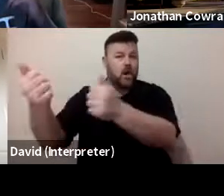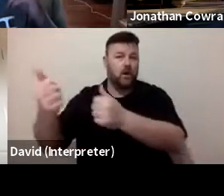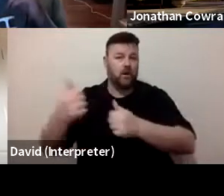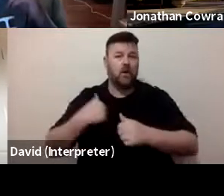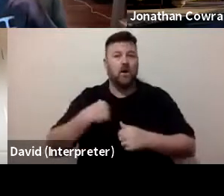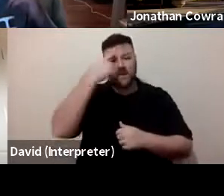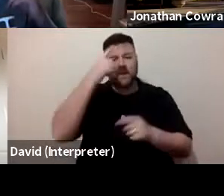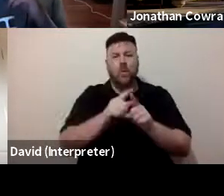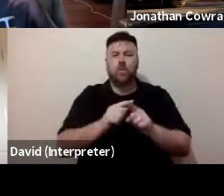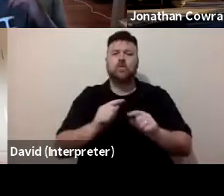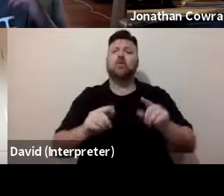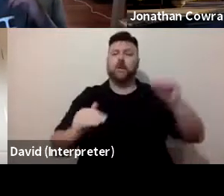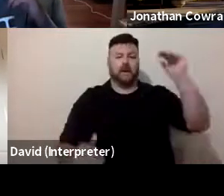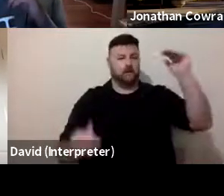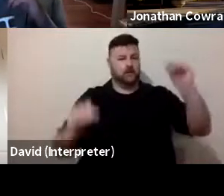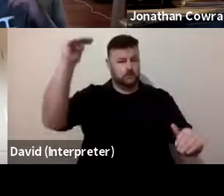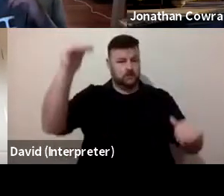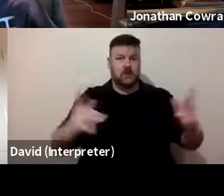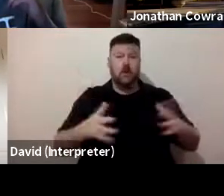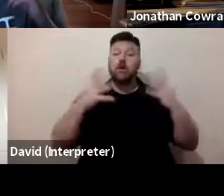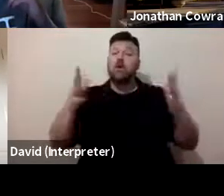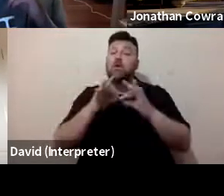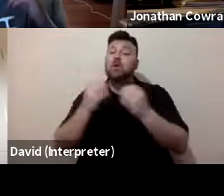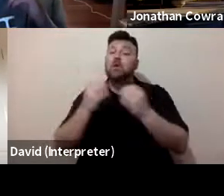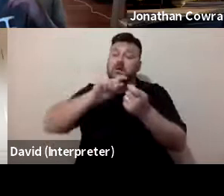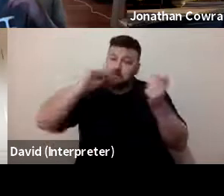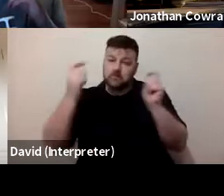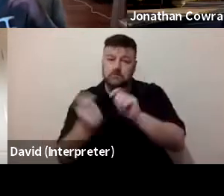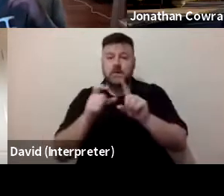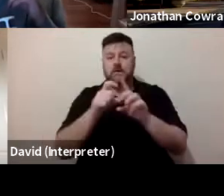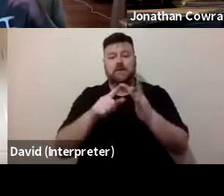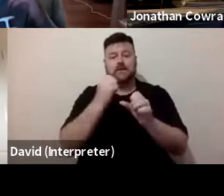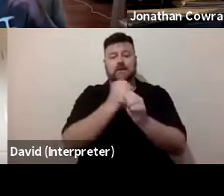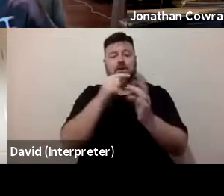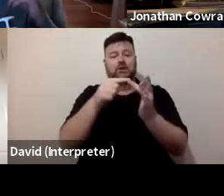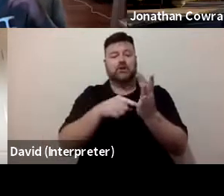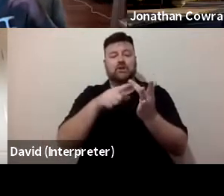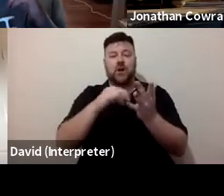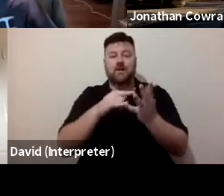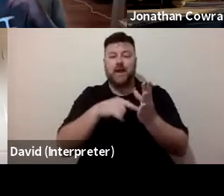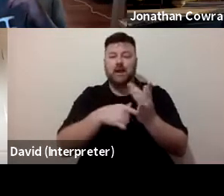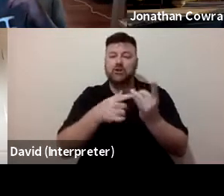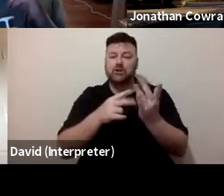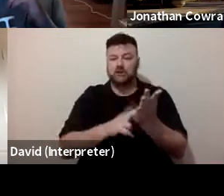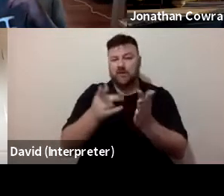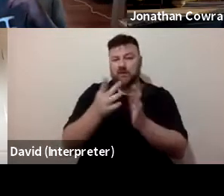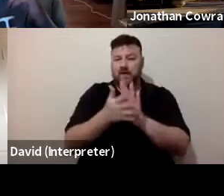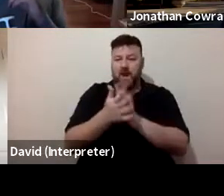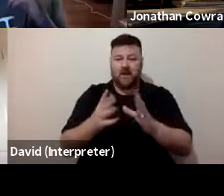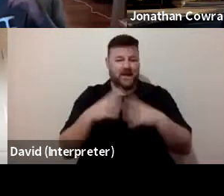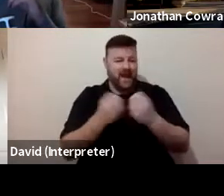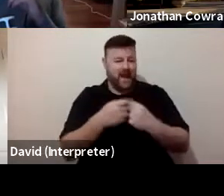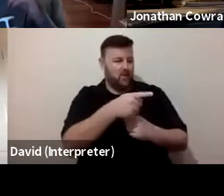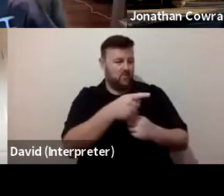people who are focusing on digitization versus digital transformation. And digitization is kind of like, just how do I take stuff